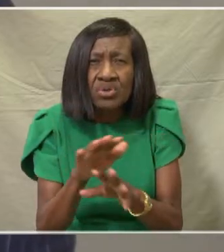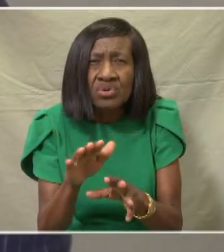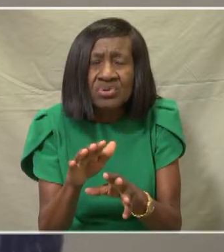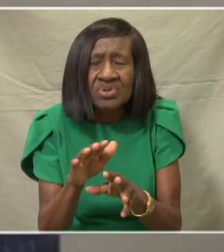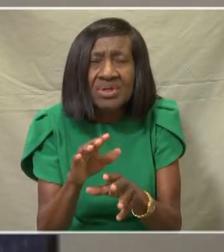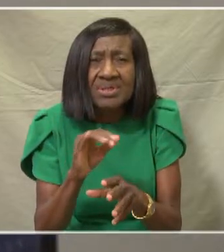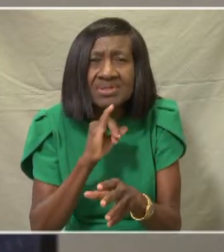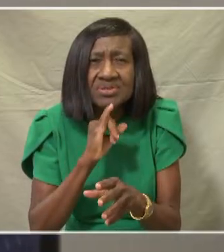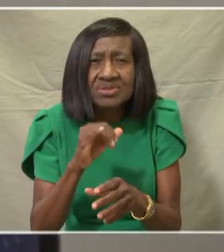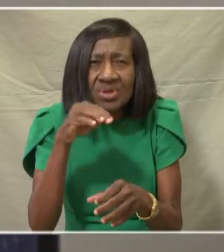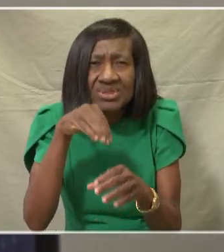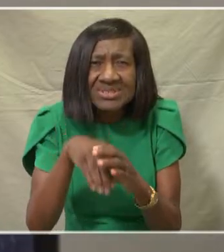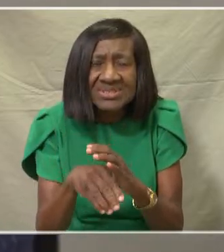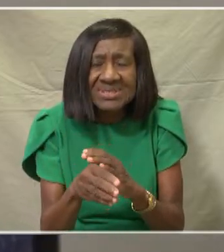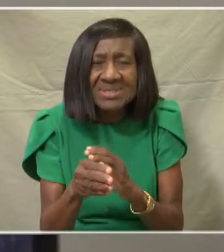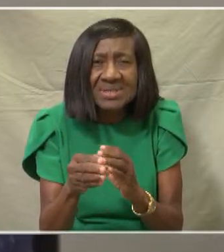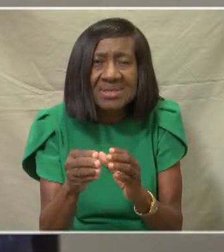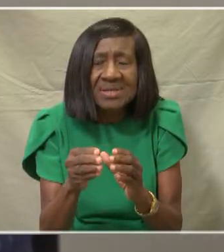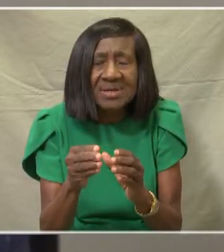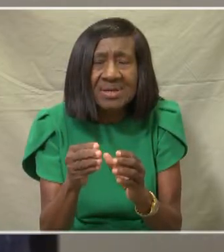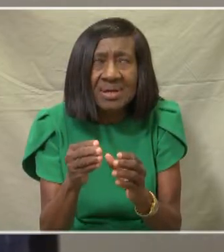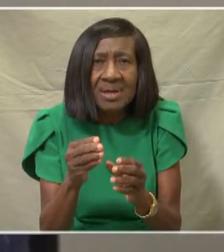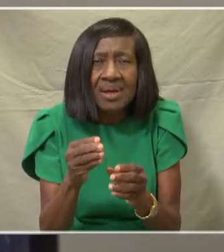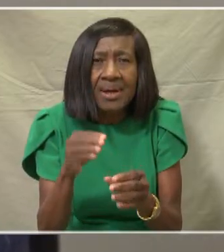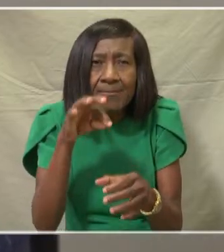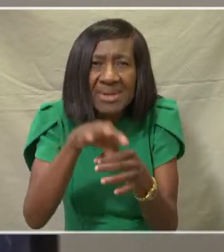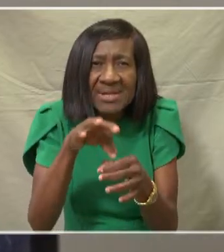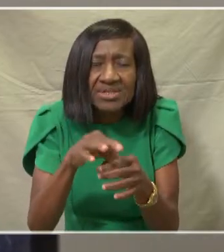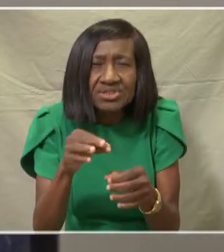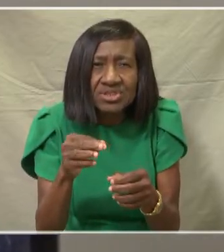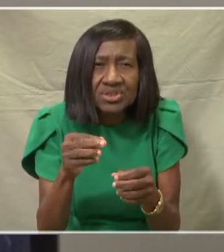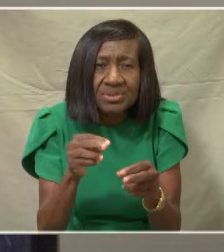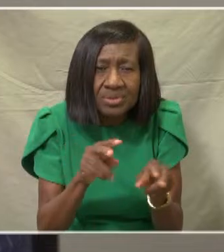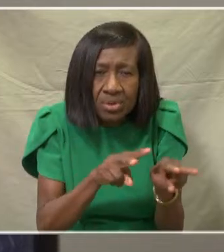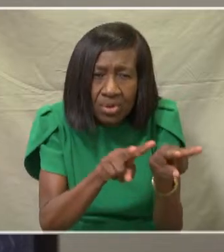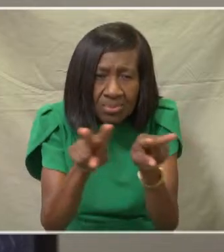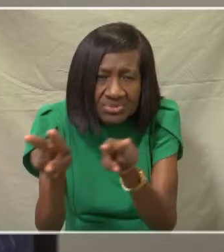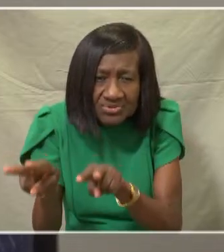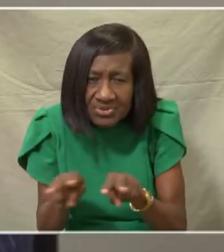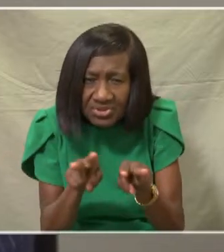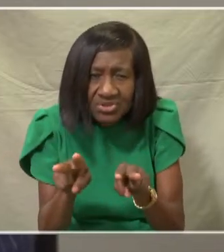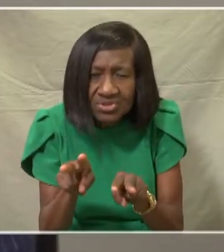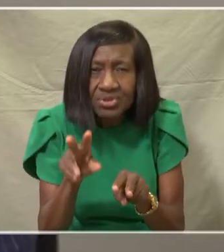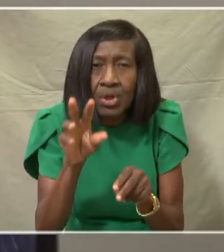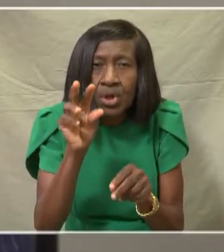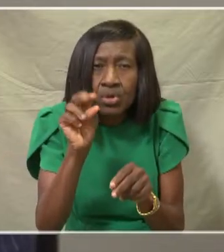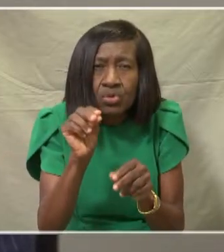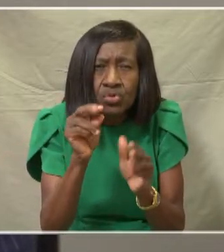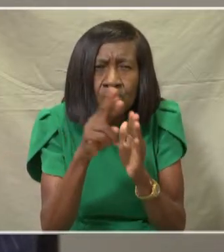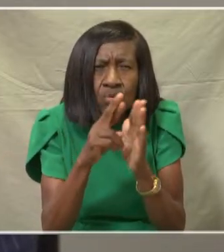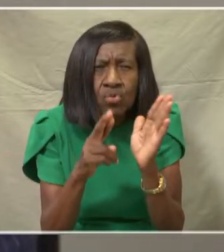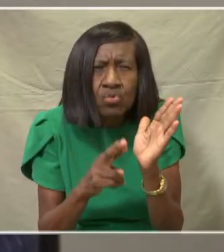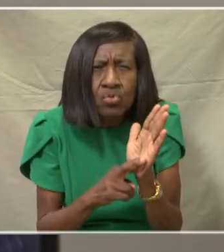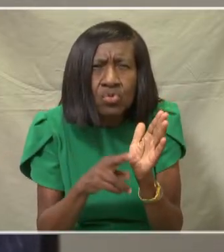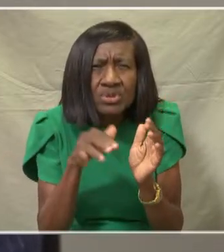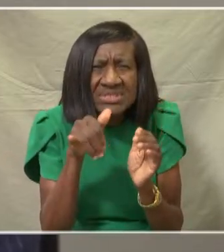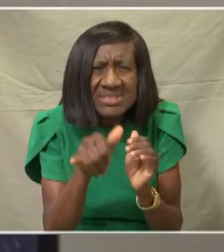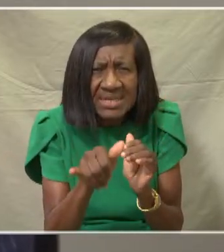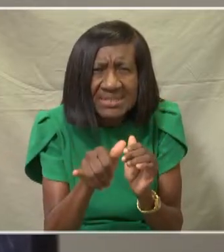remit of election observation, and indeed there aren't any standards globally yet for referenda.